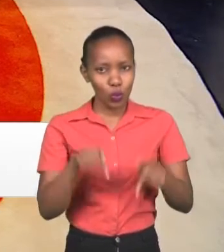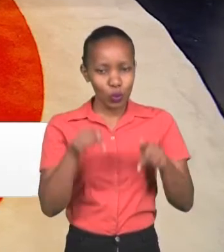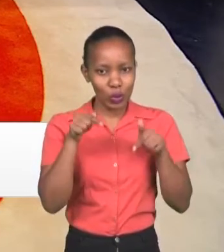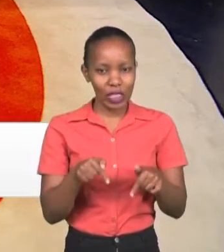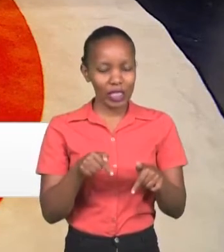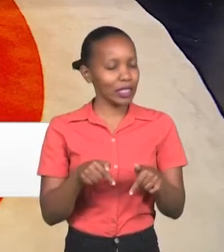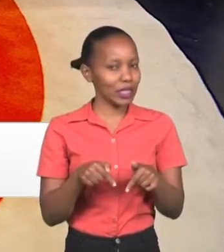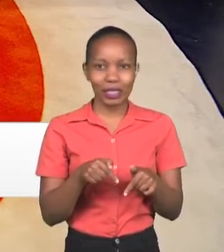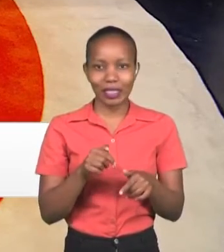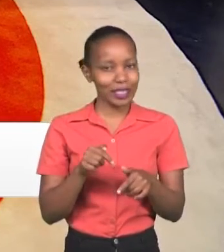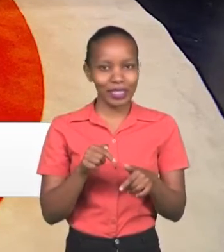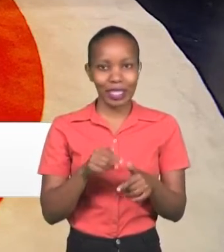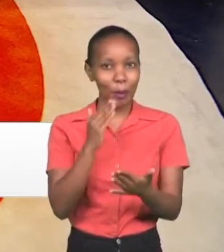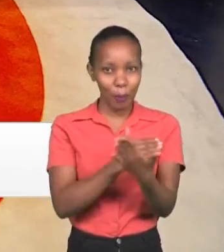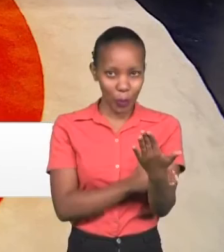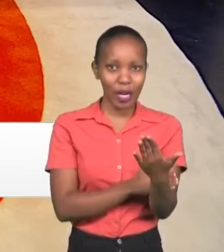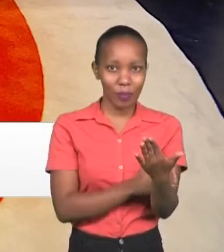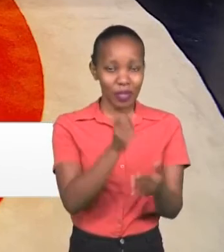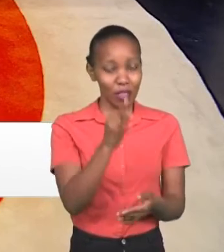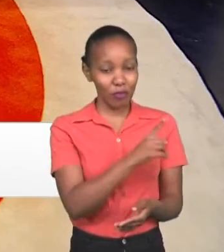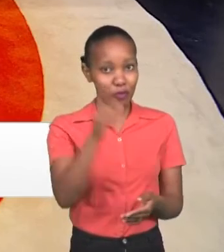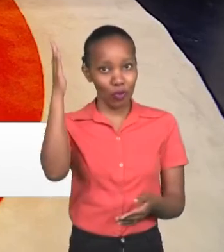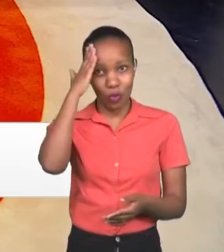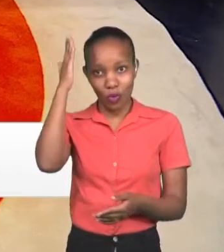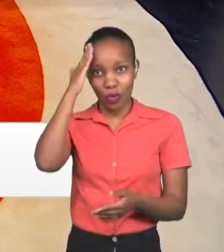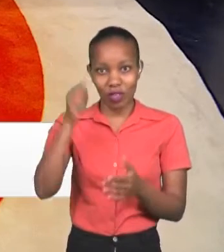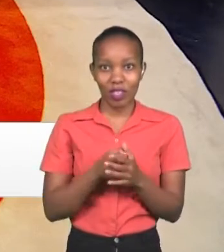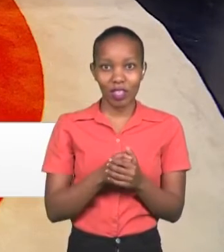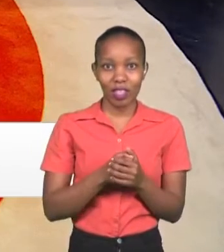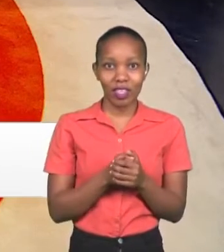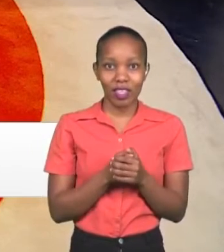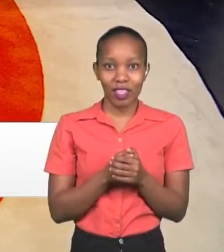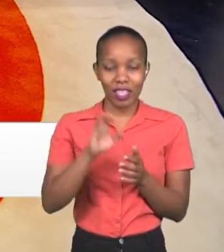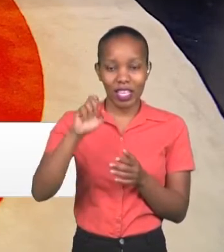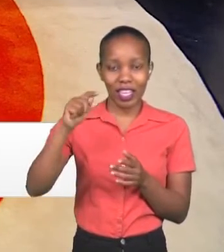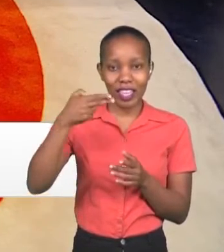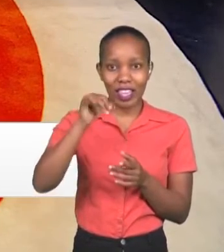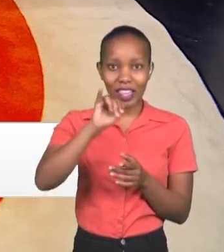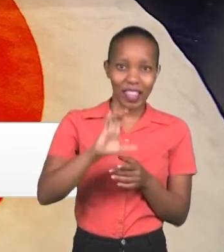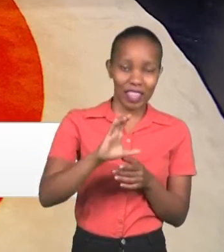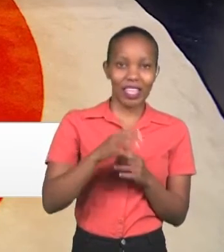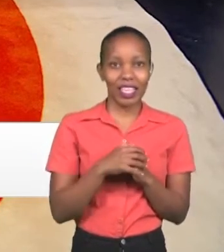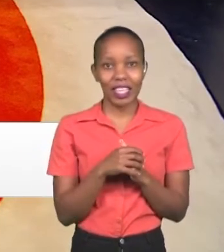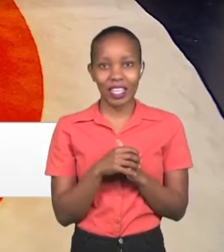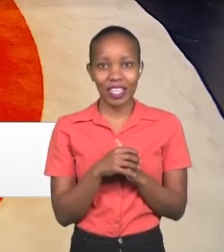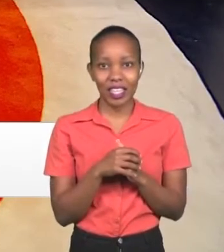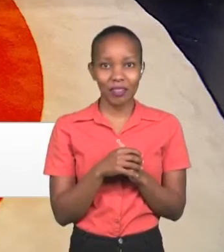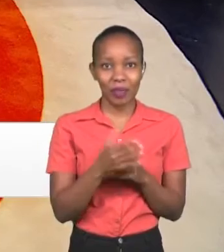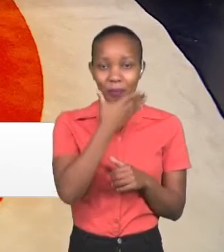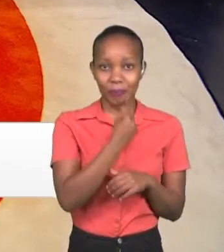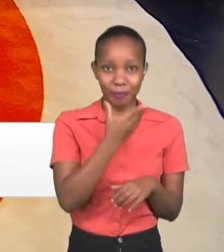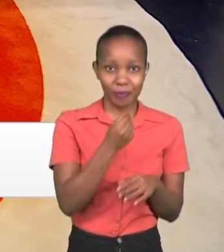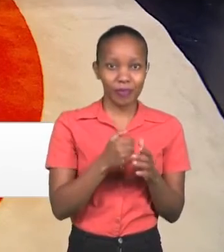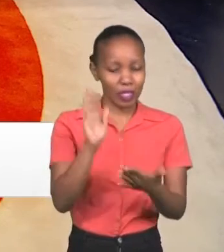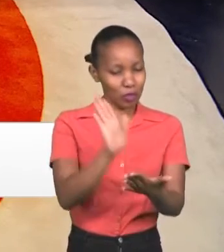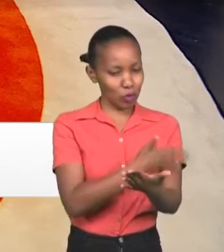5 to 7. Yeah. What is happening to you? Leo, maze. Kama mnajua wale vijana wanaitwa Ethic. Ethic. Yeah? Mm-hmm. Hey, hey. Ethic the